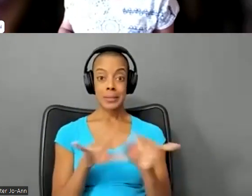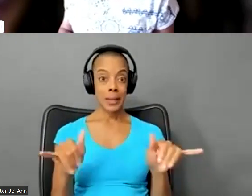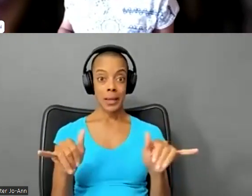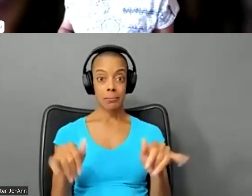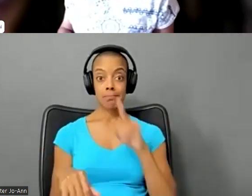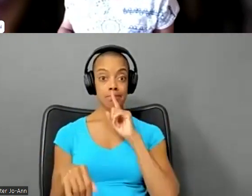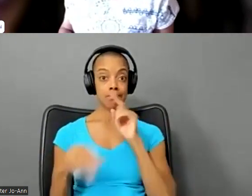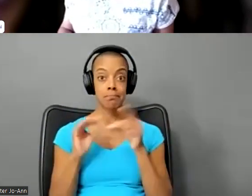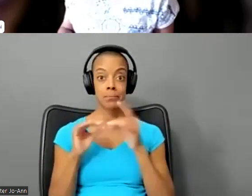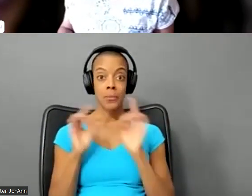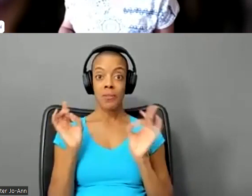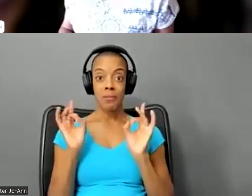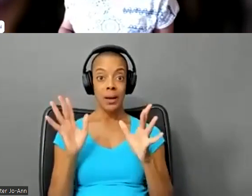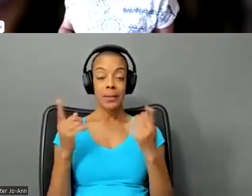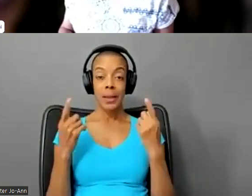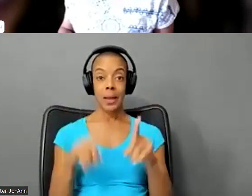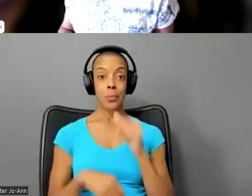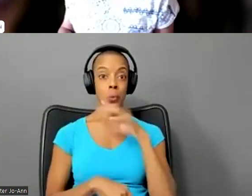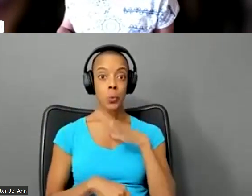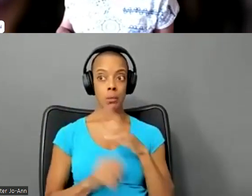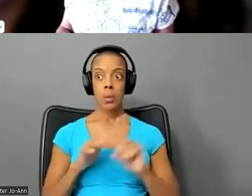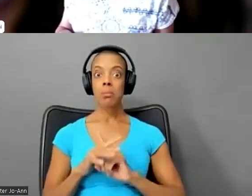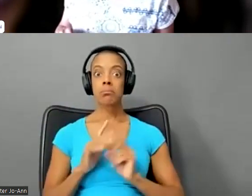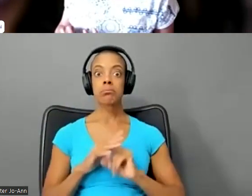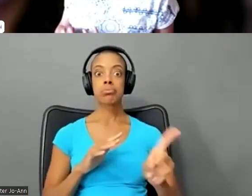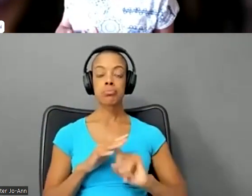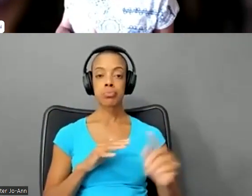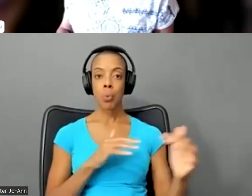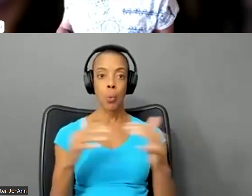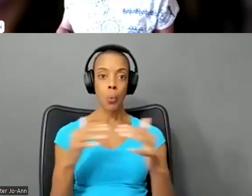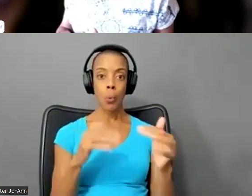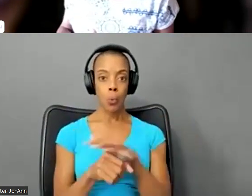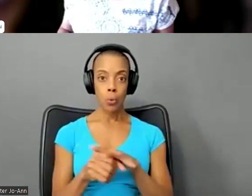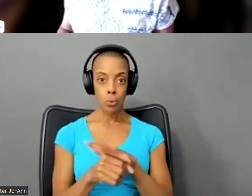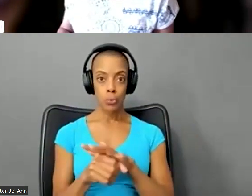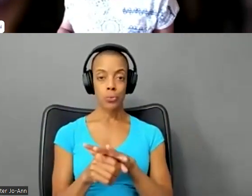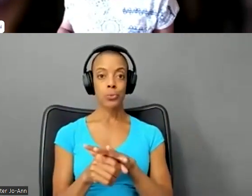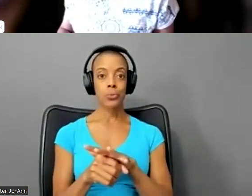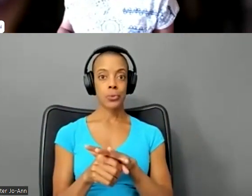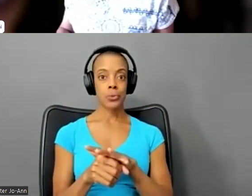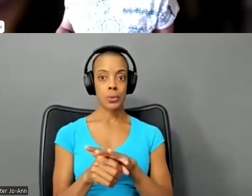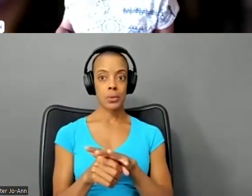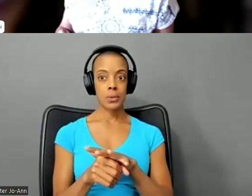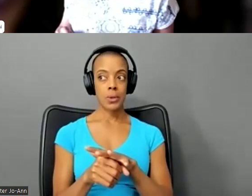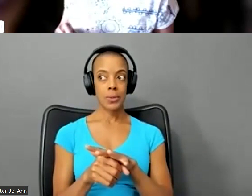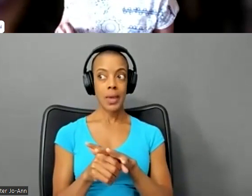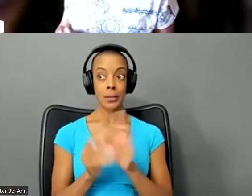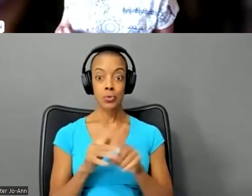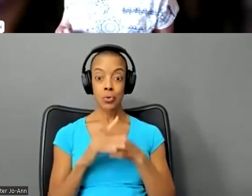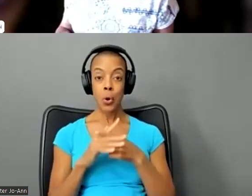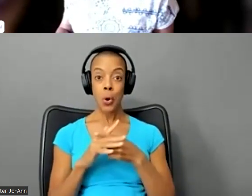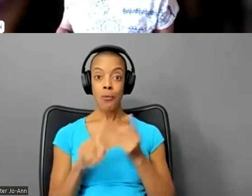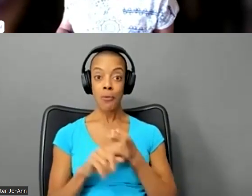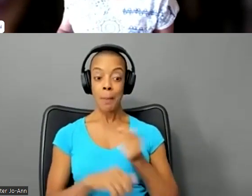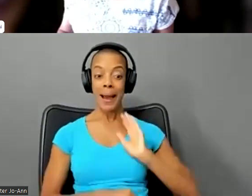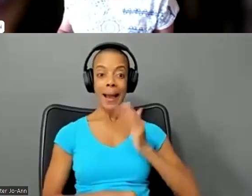that occurs to women who are fleeing war zones, that is perpetrated by our soldiers, right? That